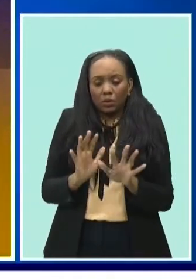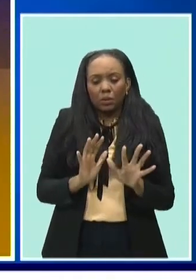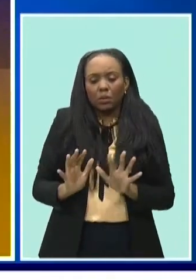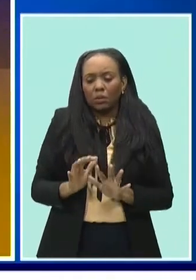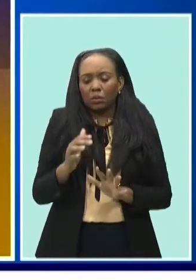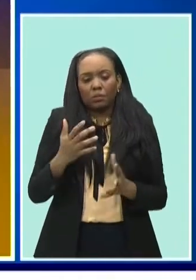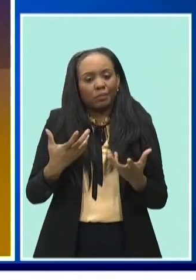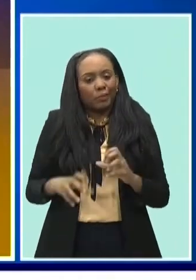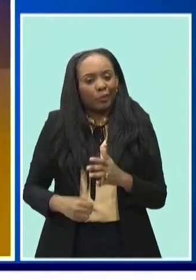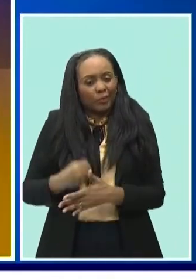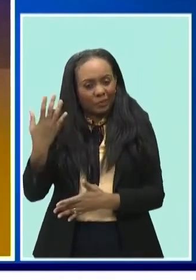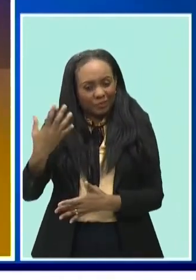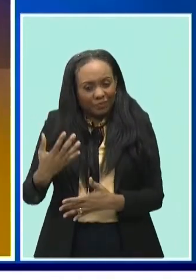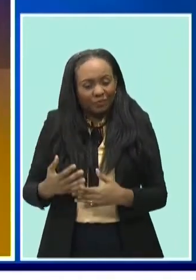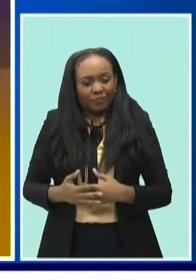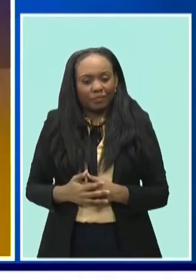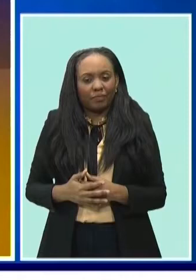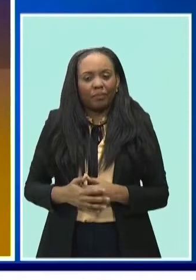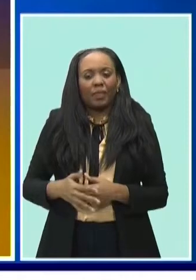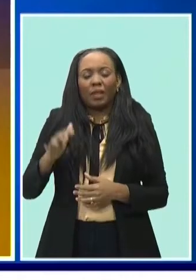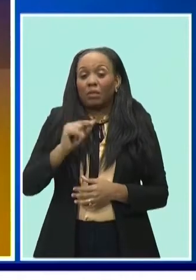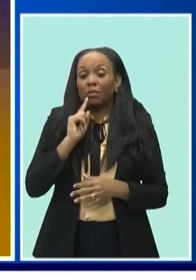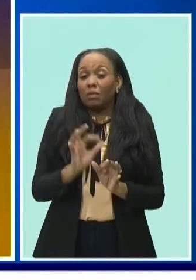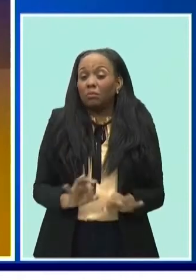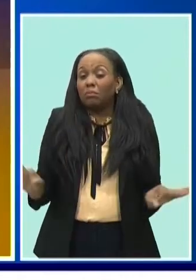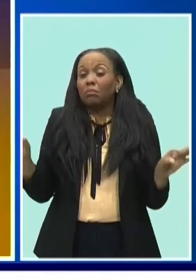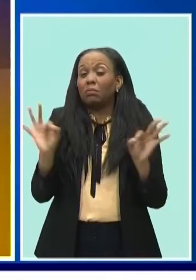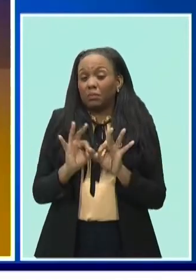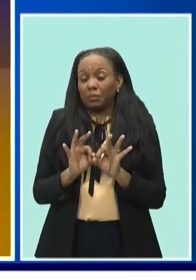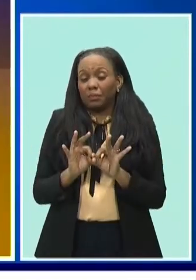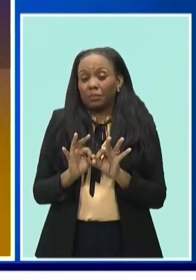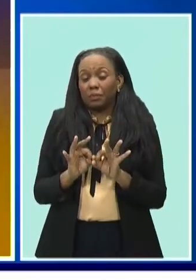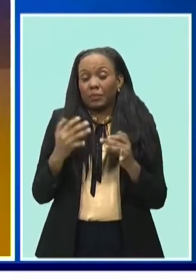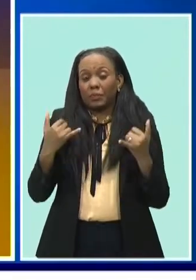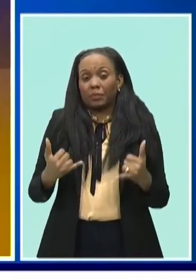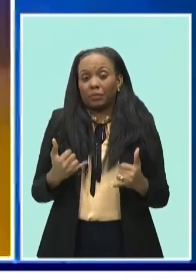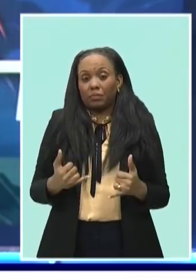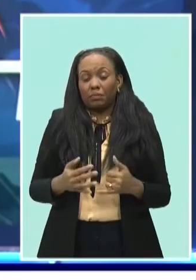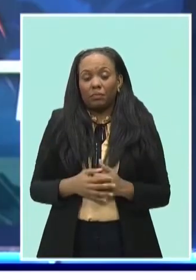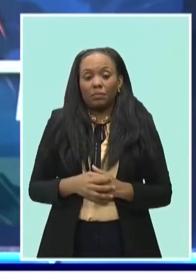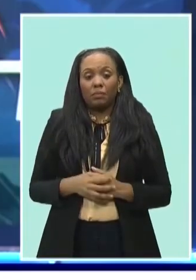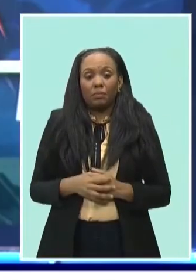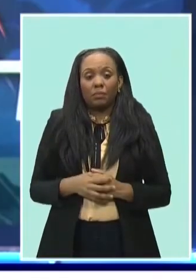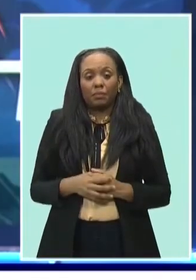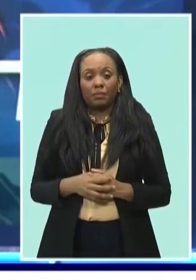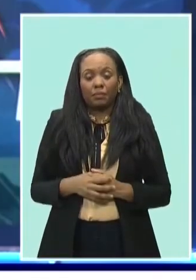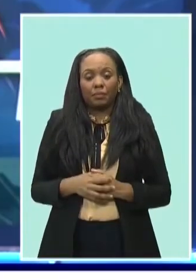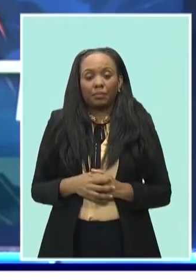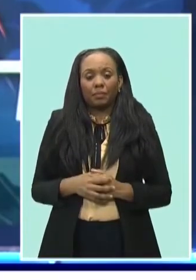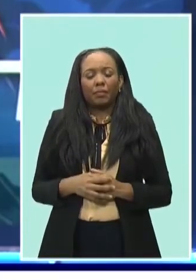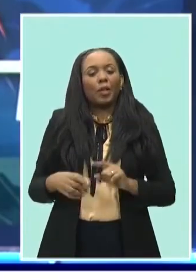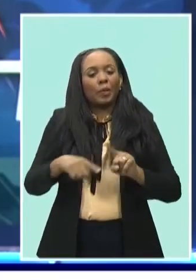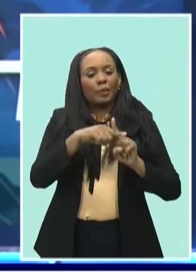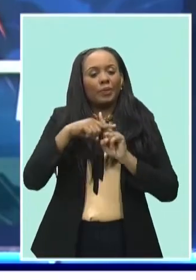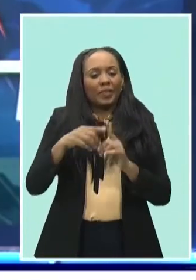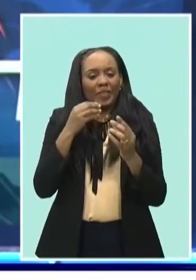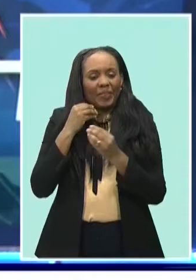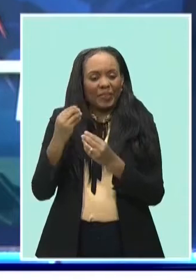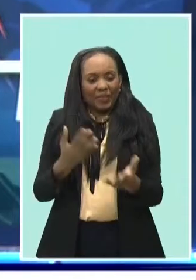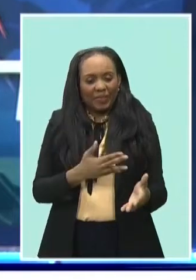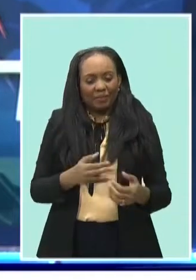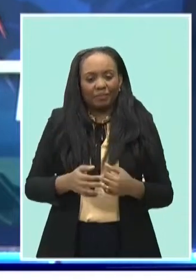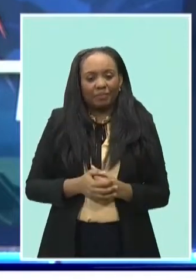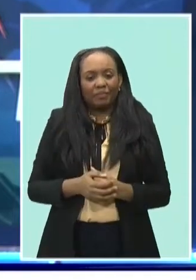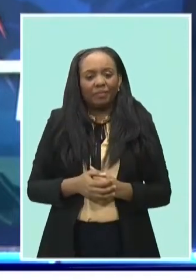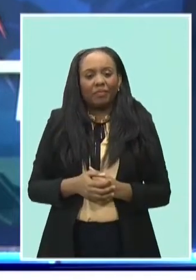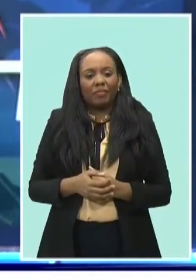not waste it, because this is what is going to be very important right now. In some positive news now, a